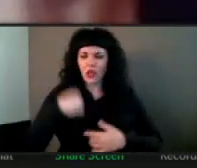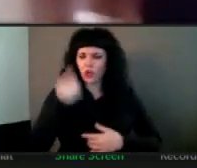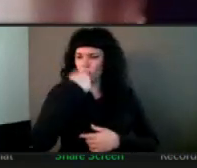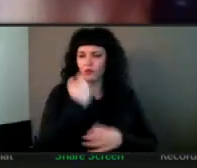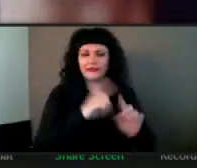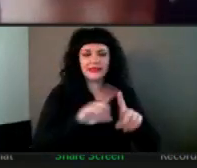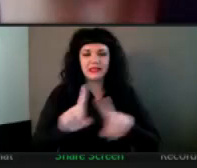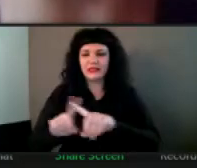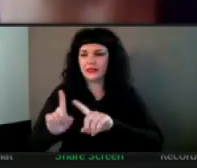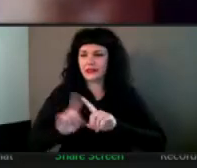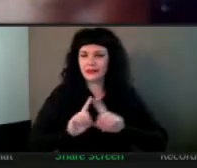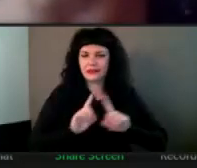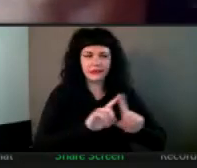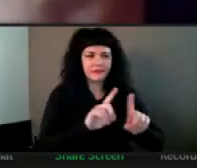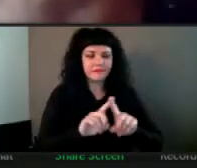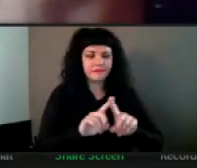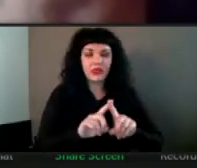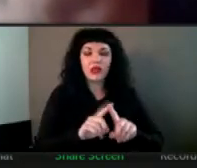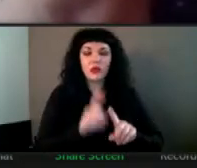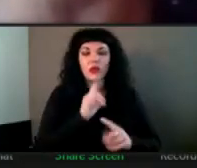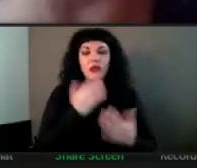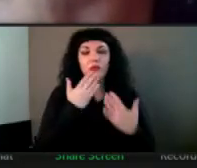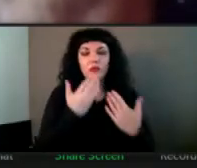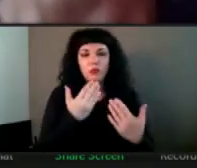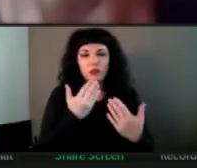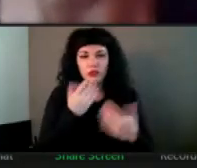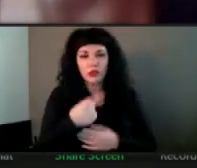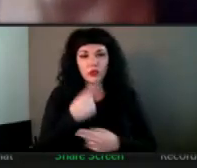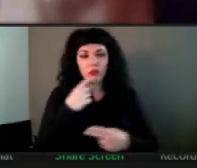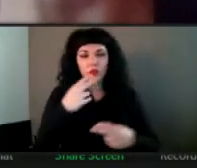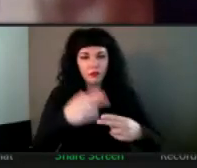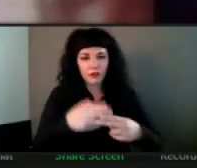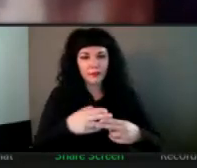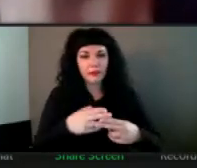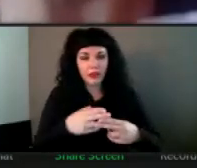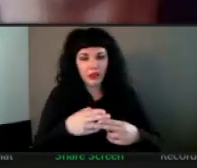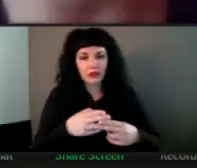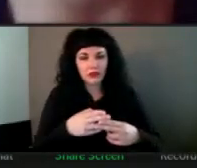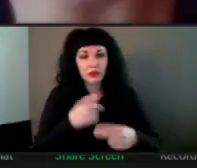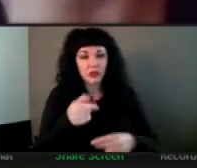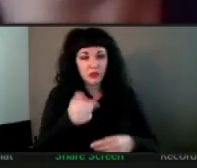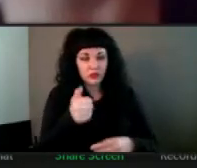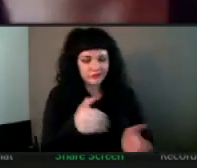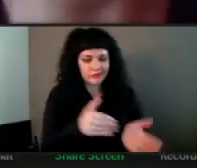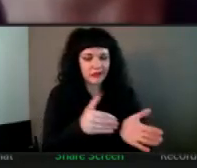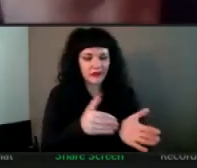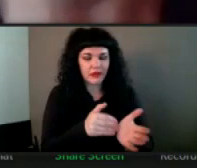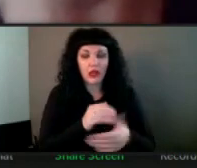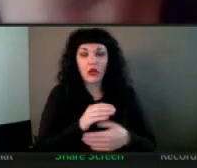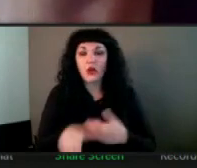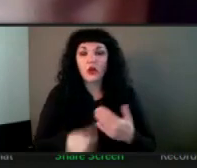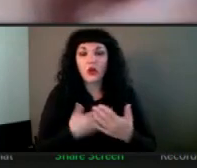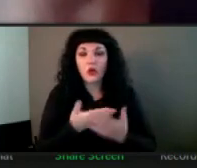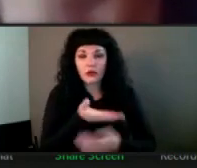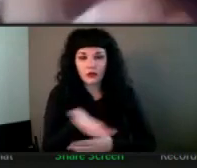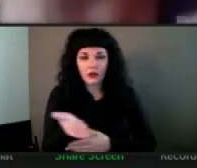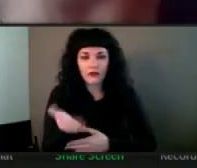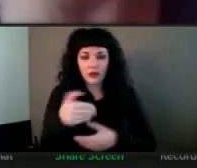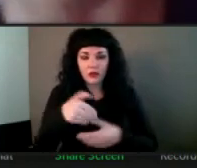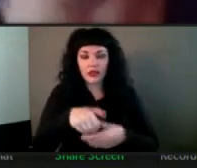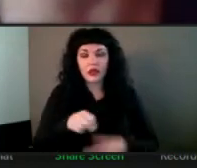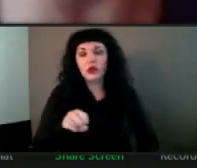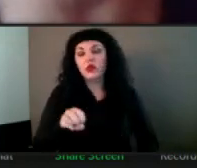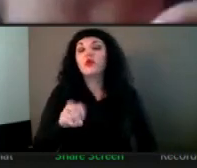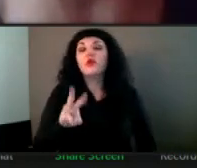And I also appreciate you making the point as a physician. All of you throughout Wayne State, U of M, all